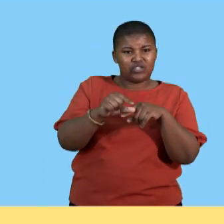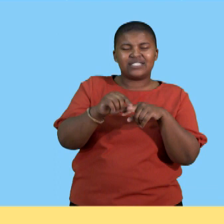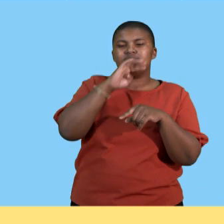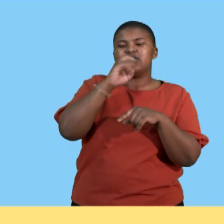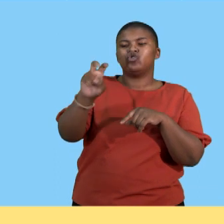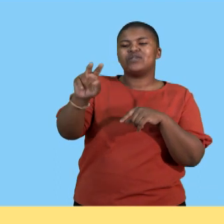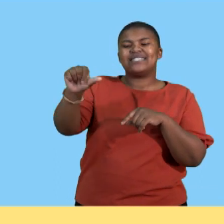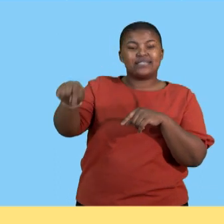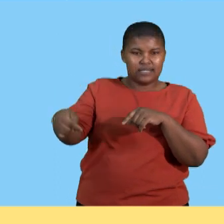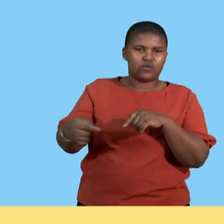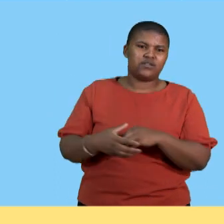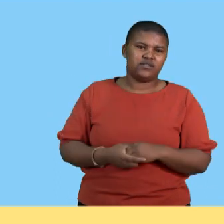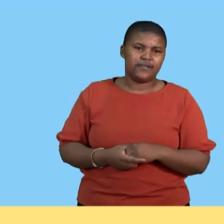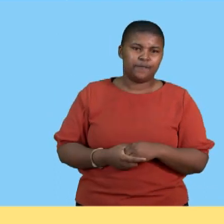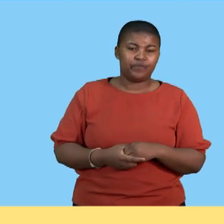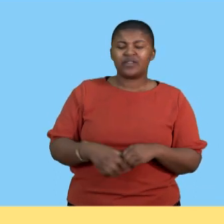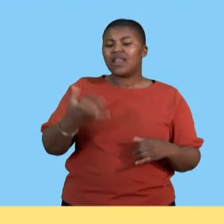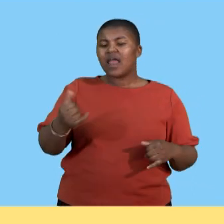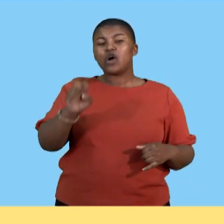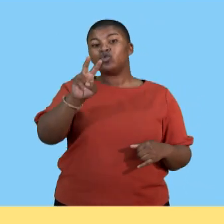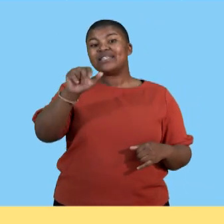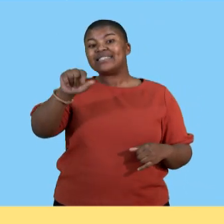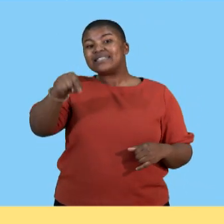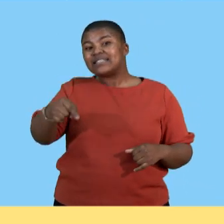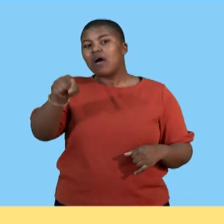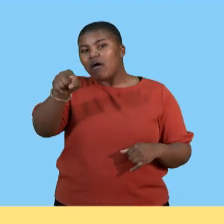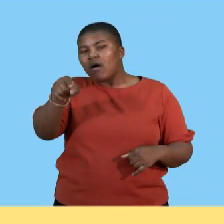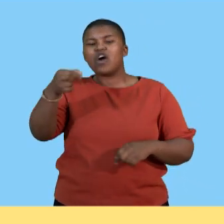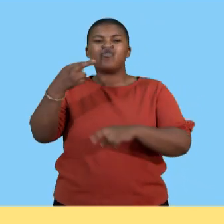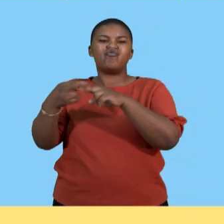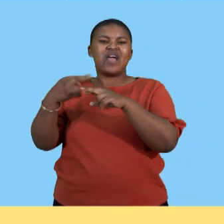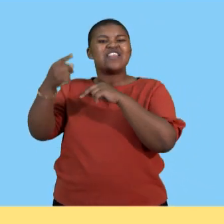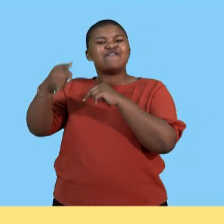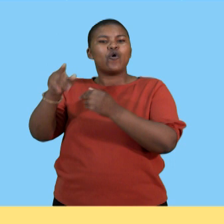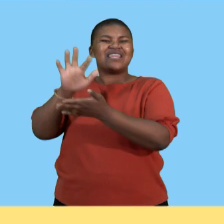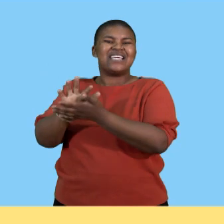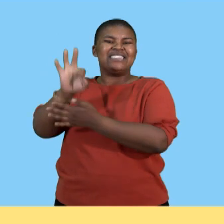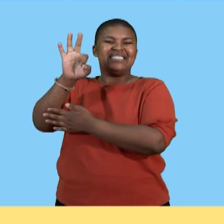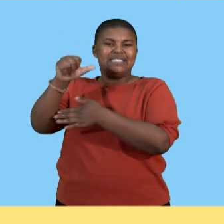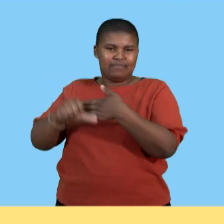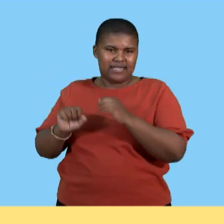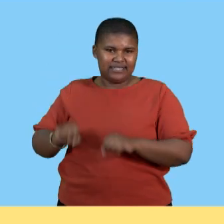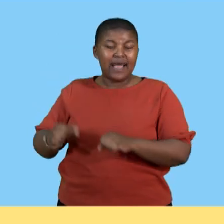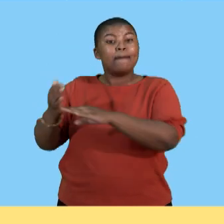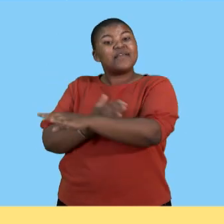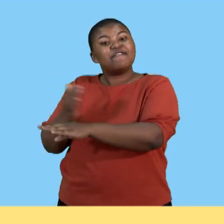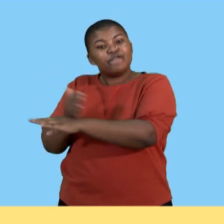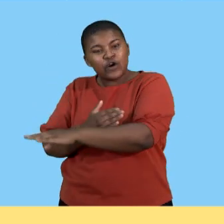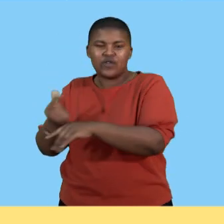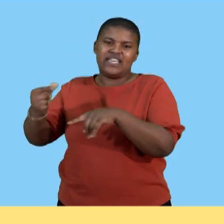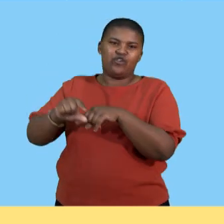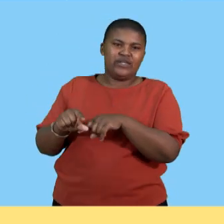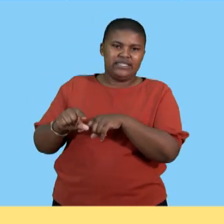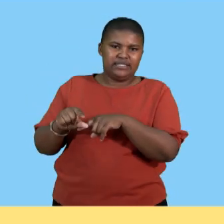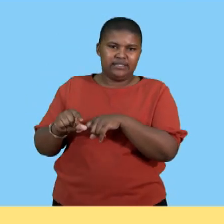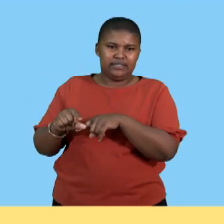be 26,000. This 26,000 therefore becomes rent for 13 months before the